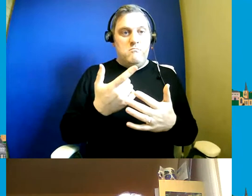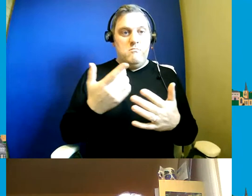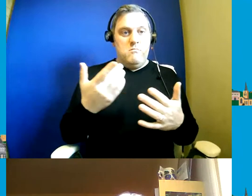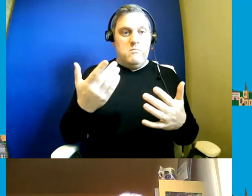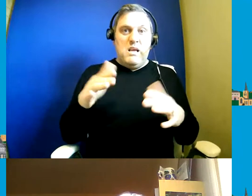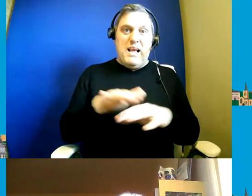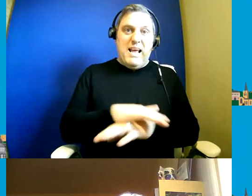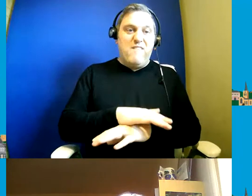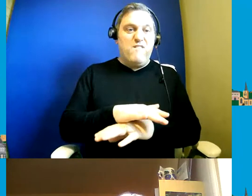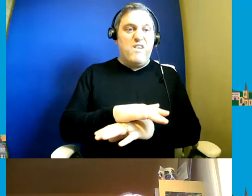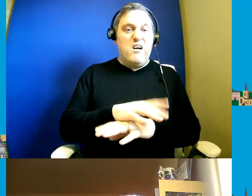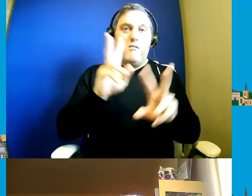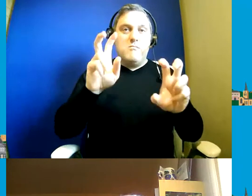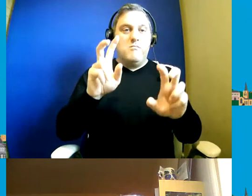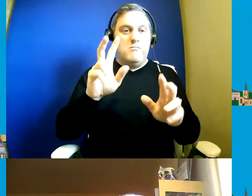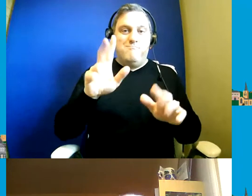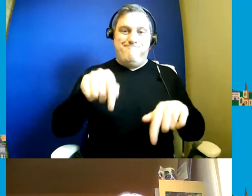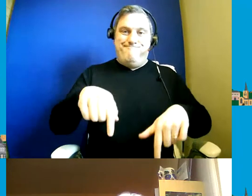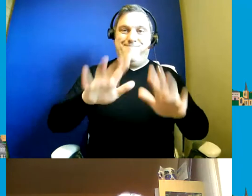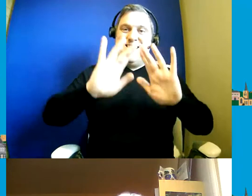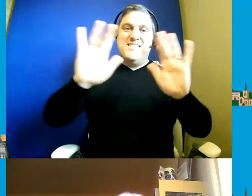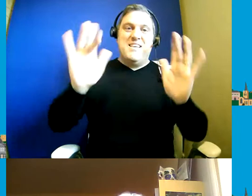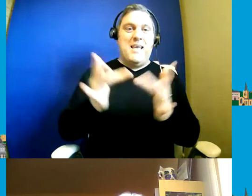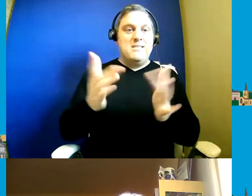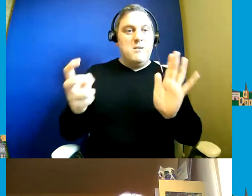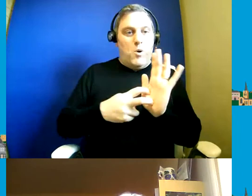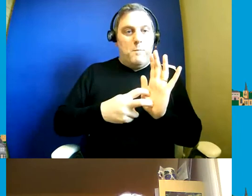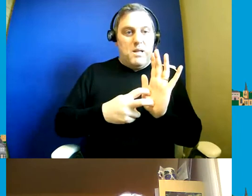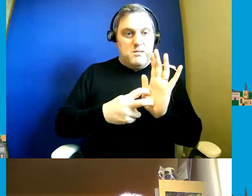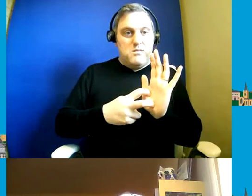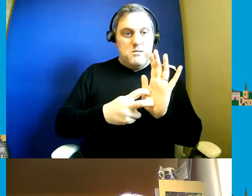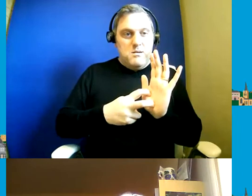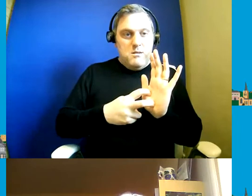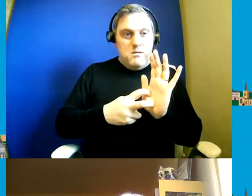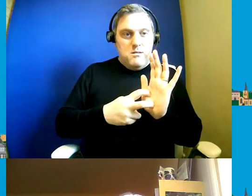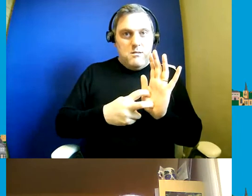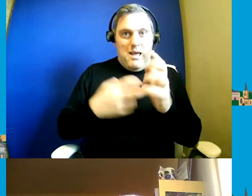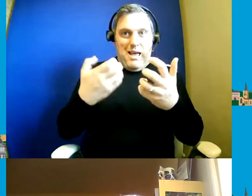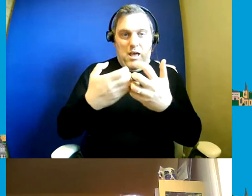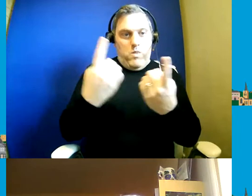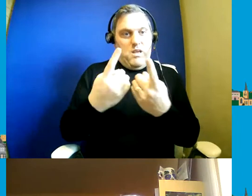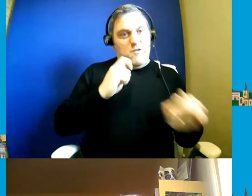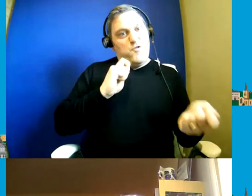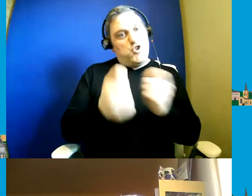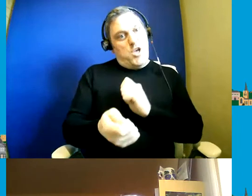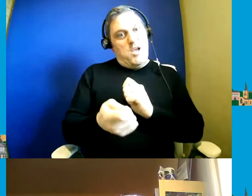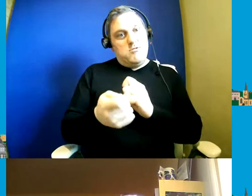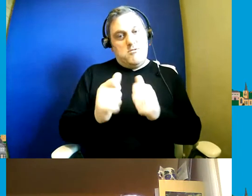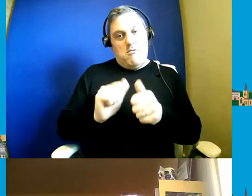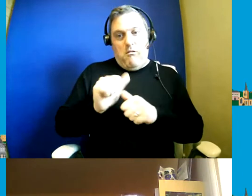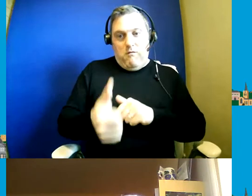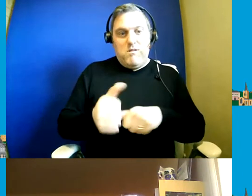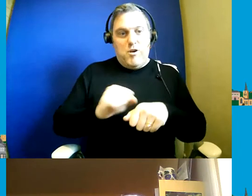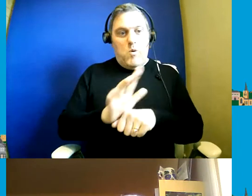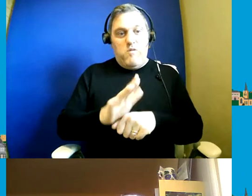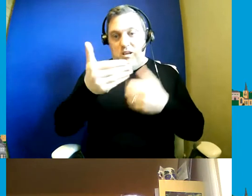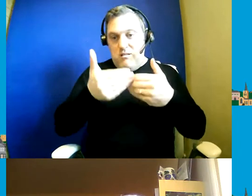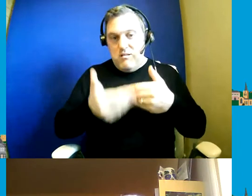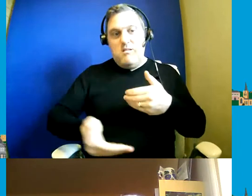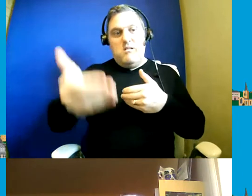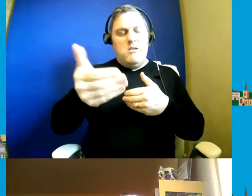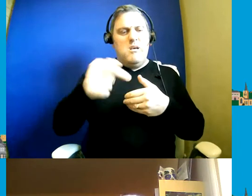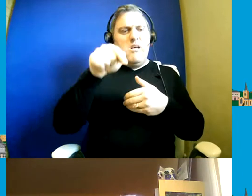some of the virtual appointments that we're now doing. So the way things have changed and what it might look like going forward,